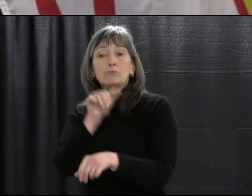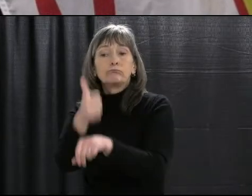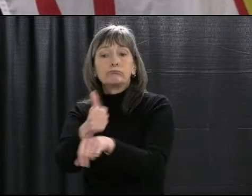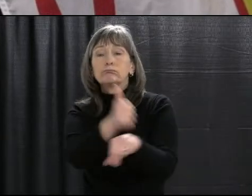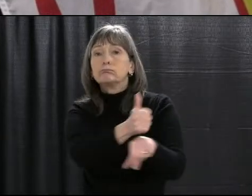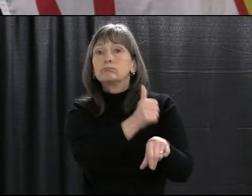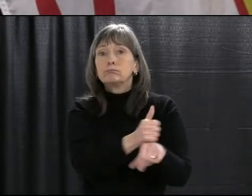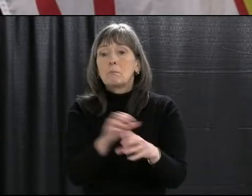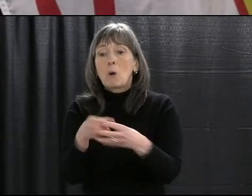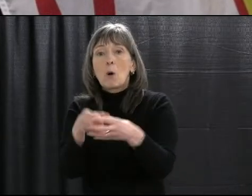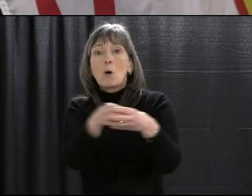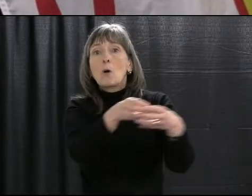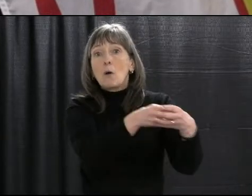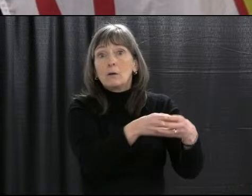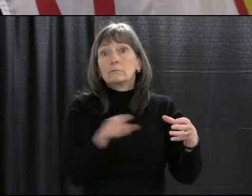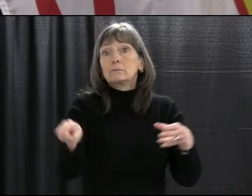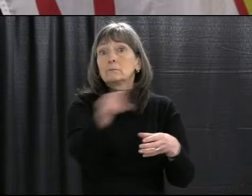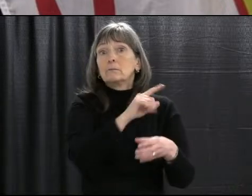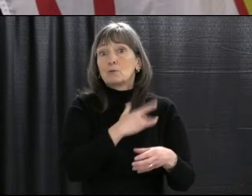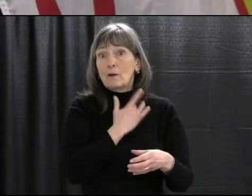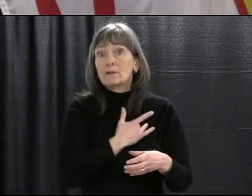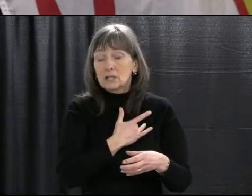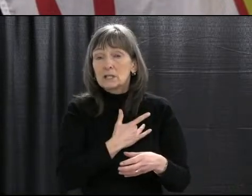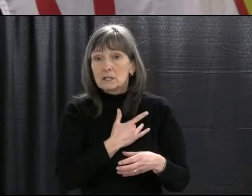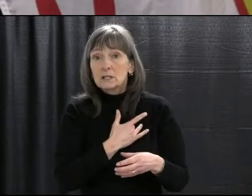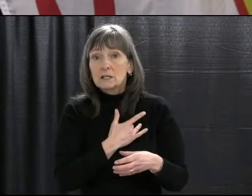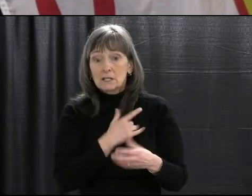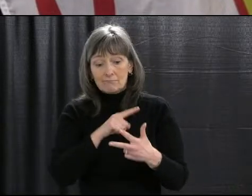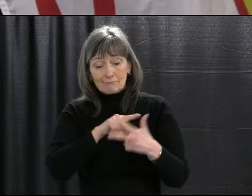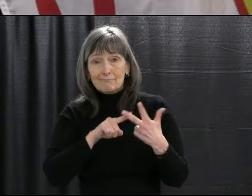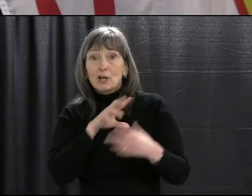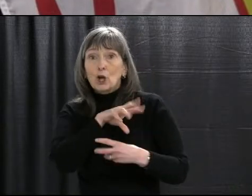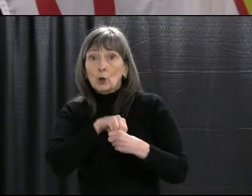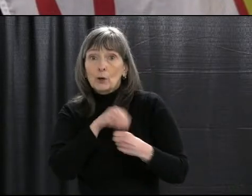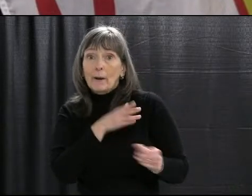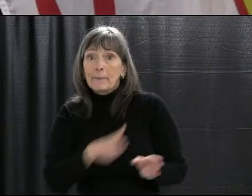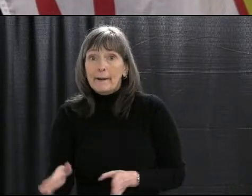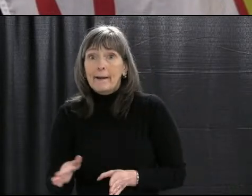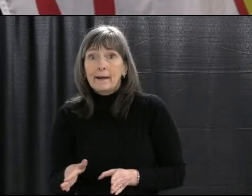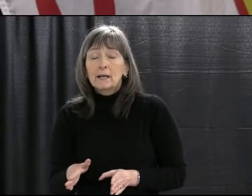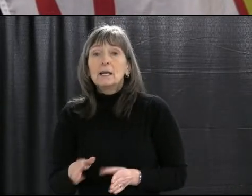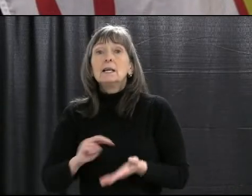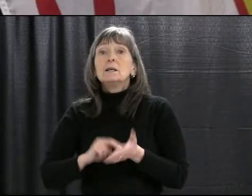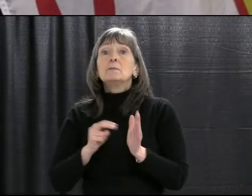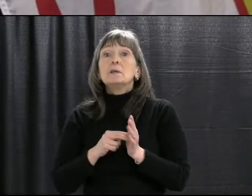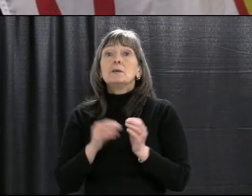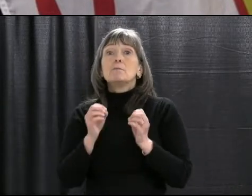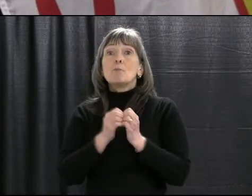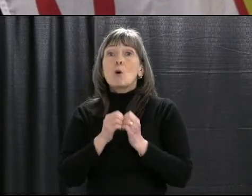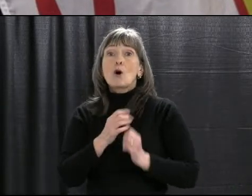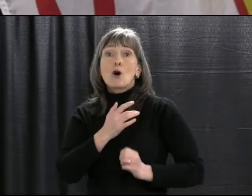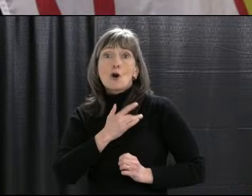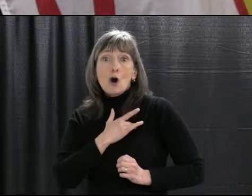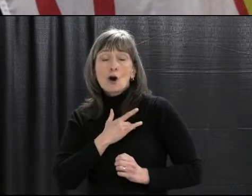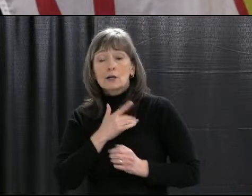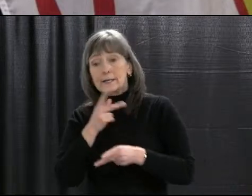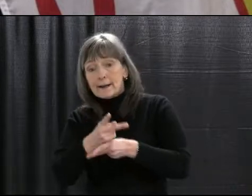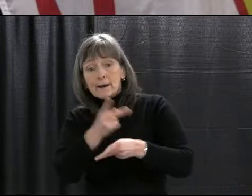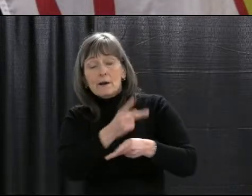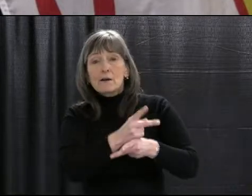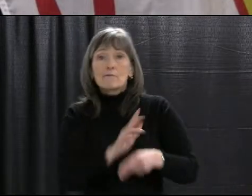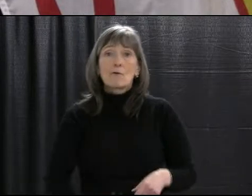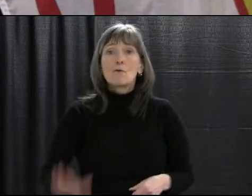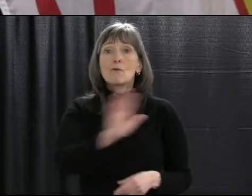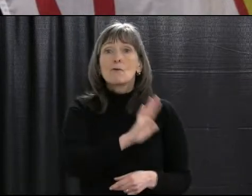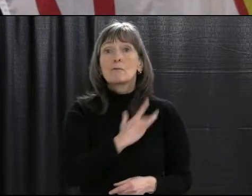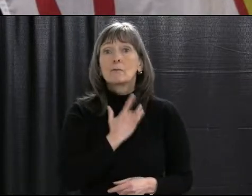announced. These efforts are expanding access to cardiac care to patients across our province and will remain important parts of